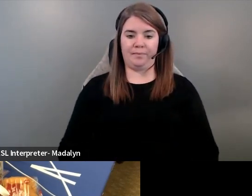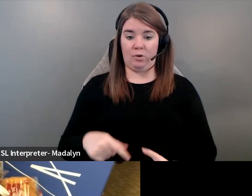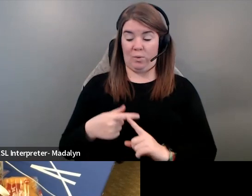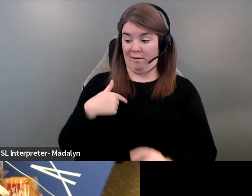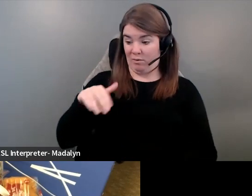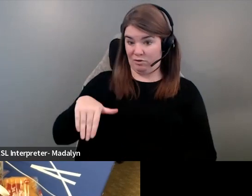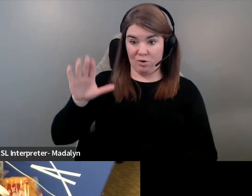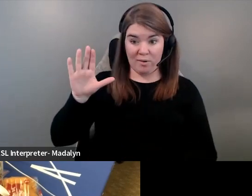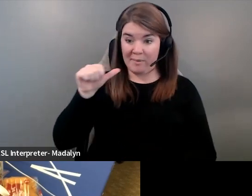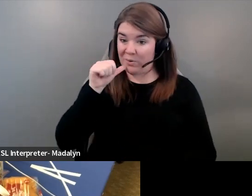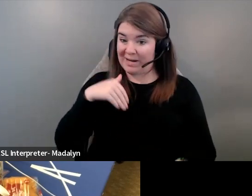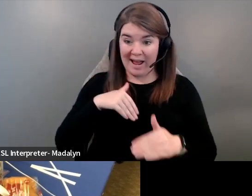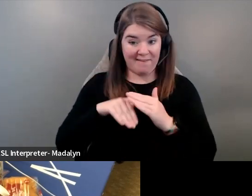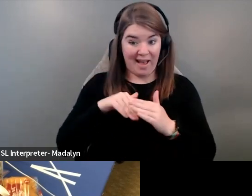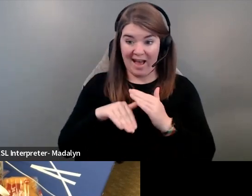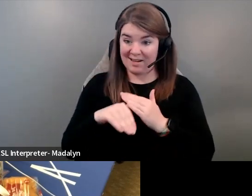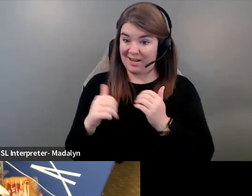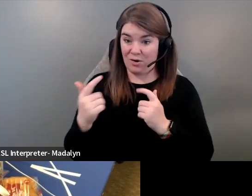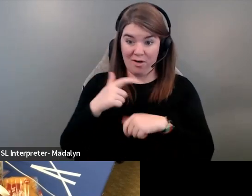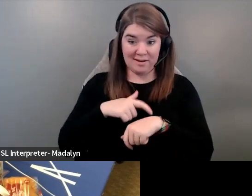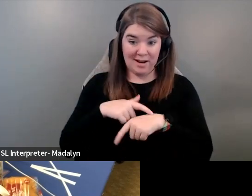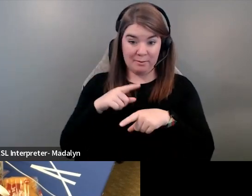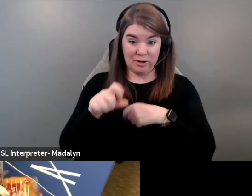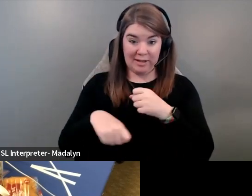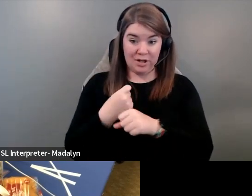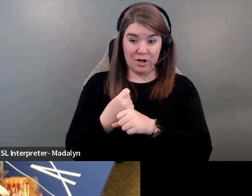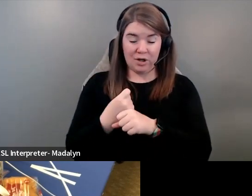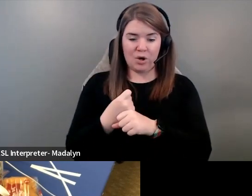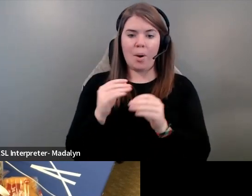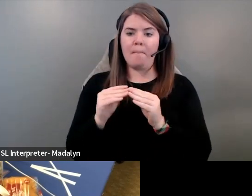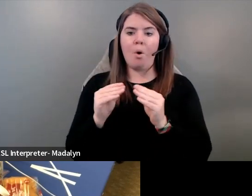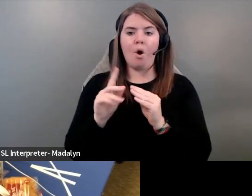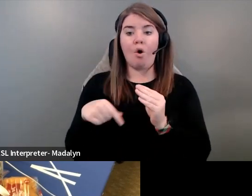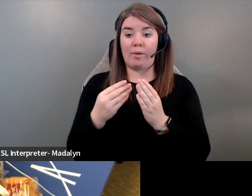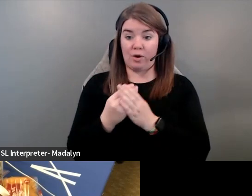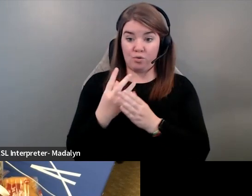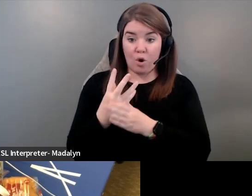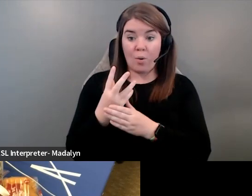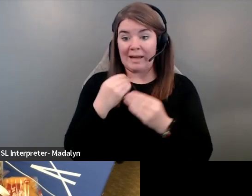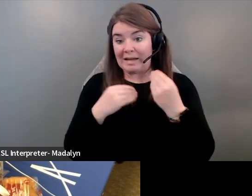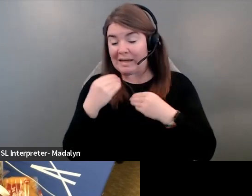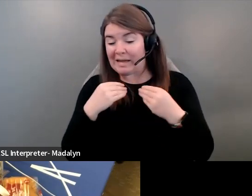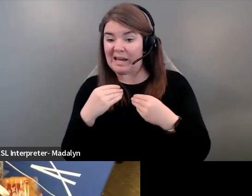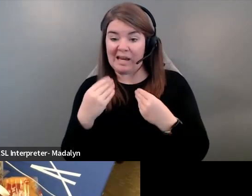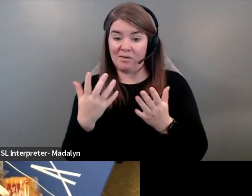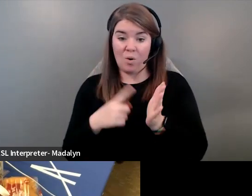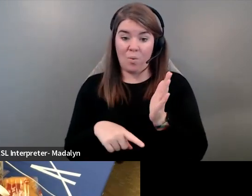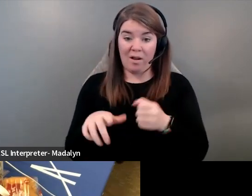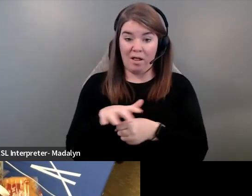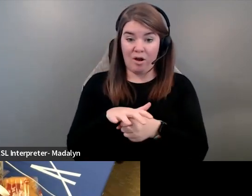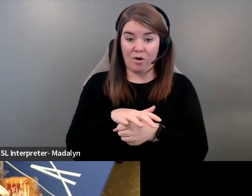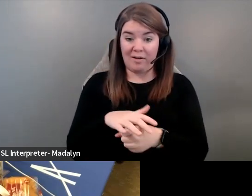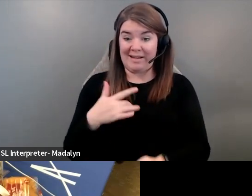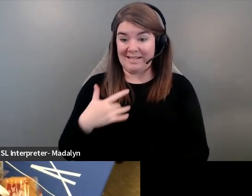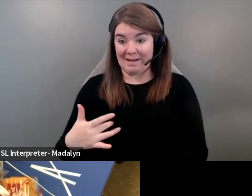to everything all times of the year. So it was a lot more of growing and eating what was in season. Rhubarb tended to be